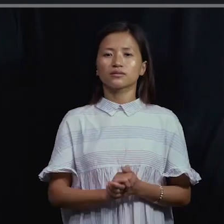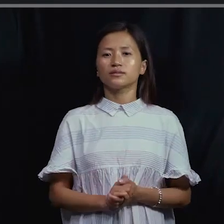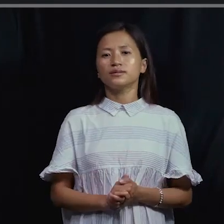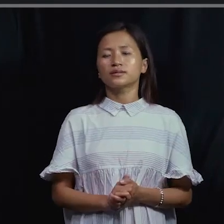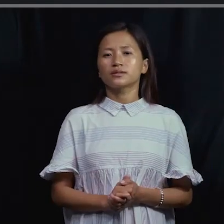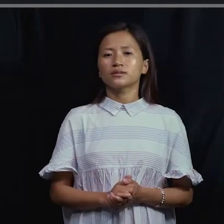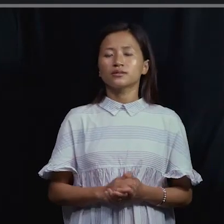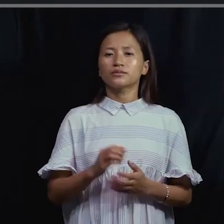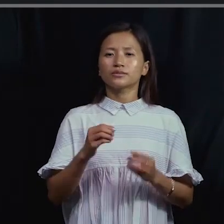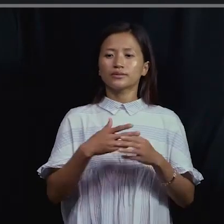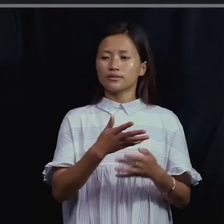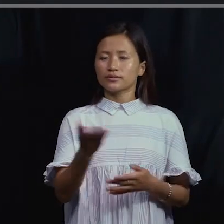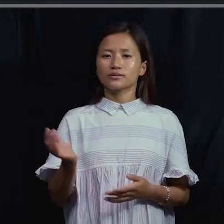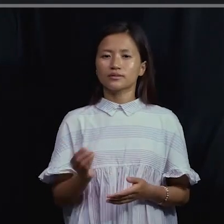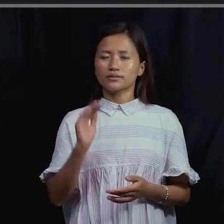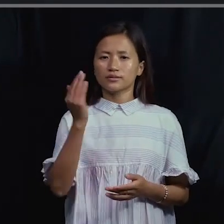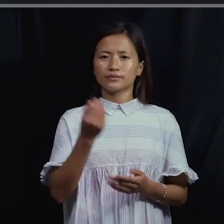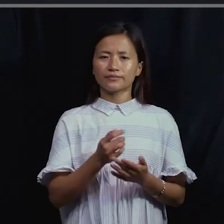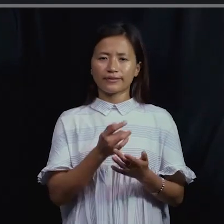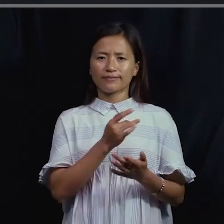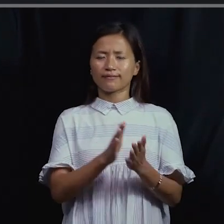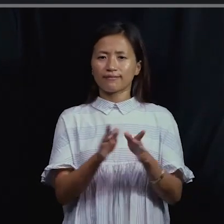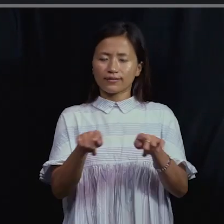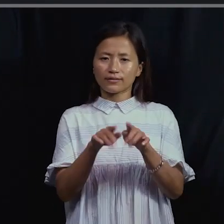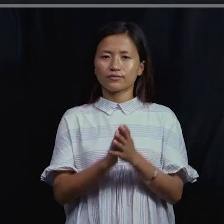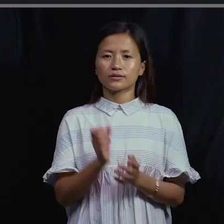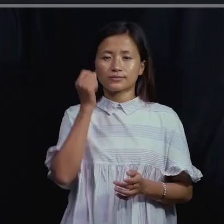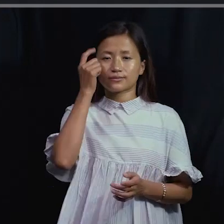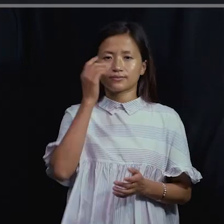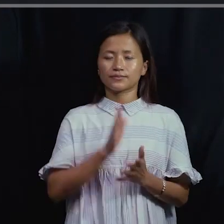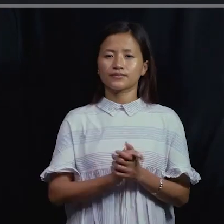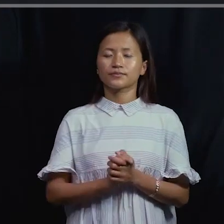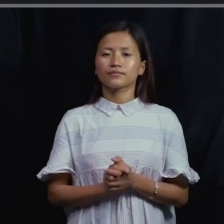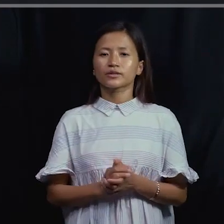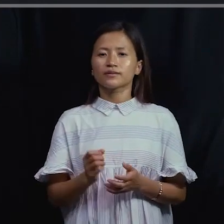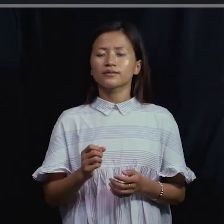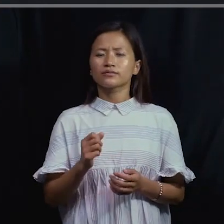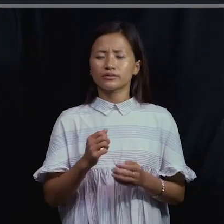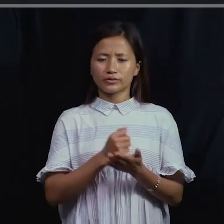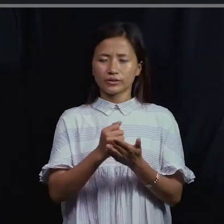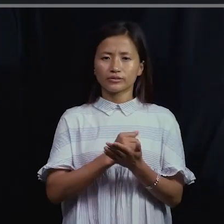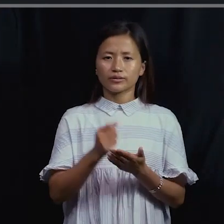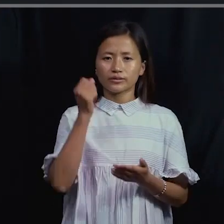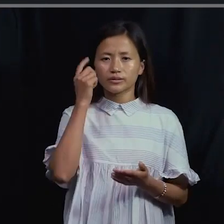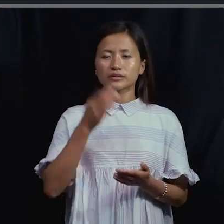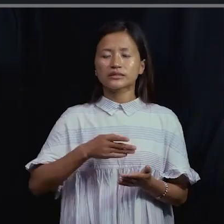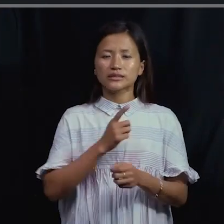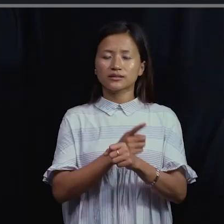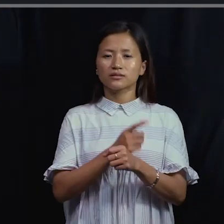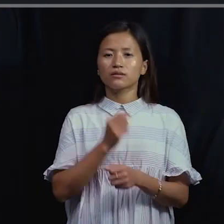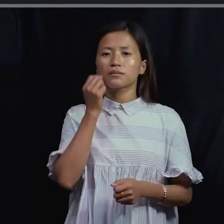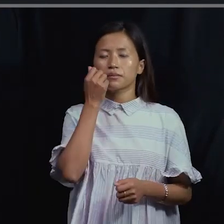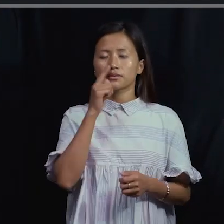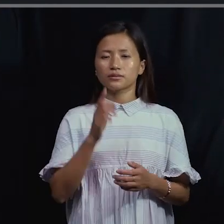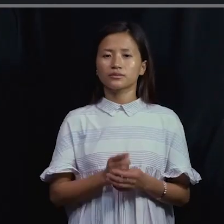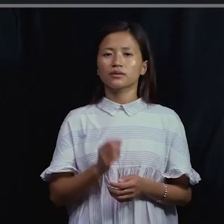So there is some kind of maturity in you. So you try to understand things, you try to understand what your teacher or your